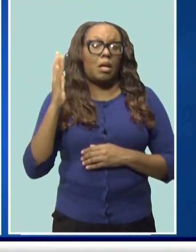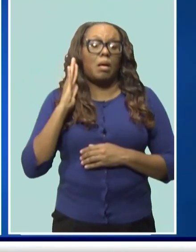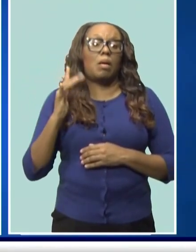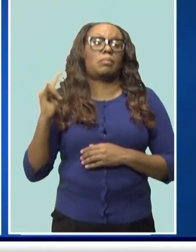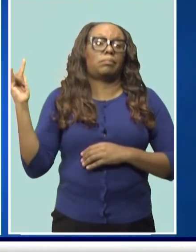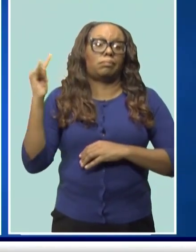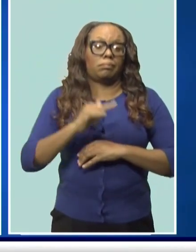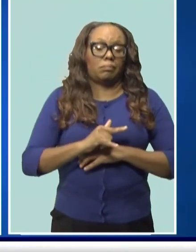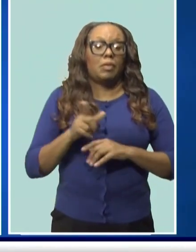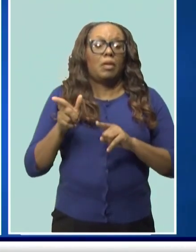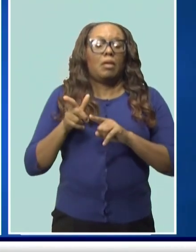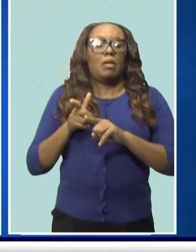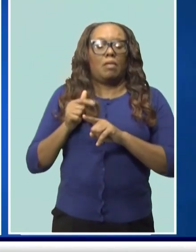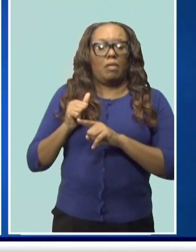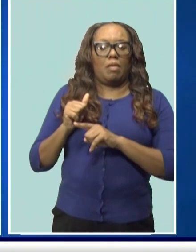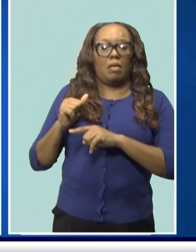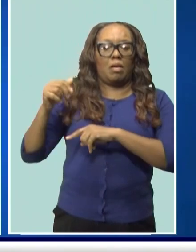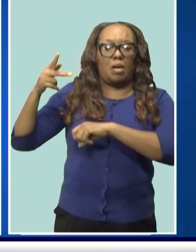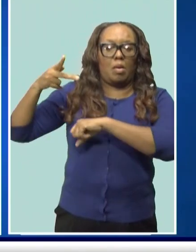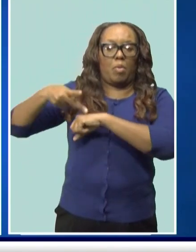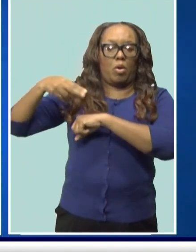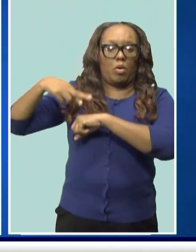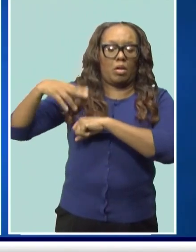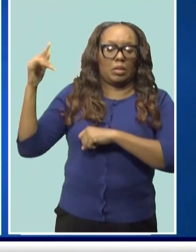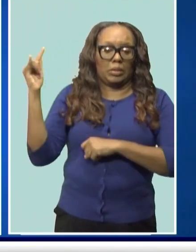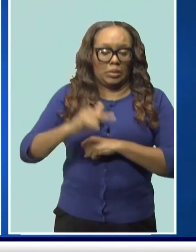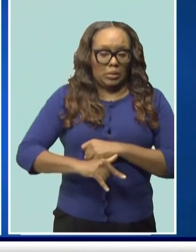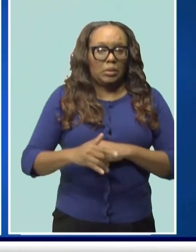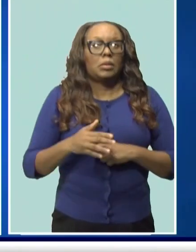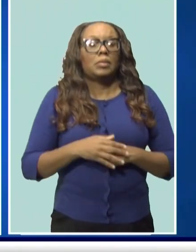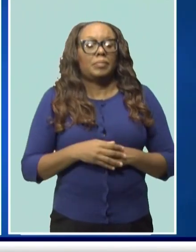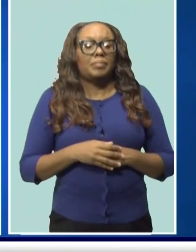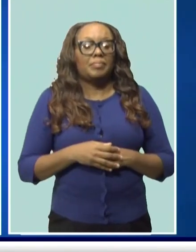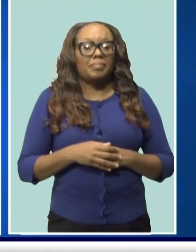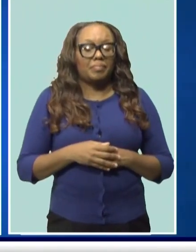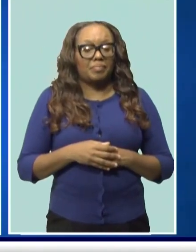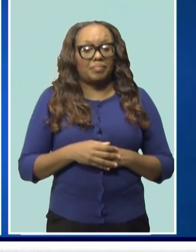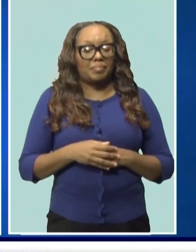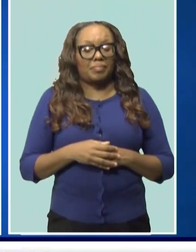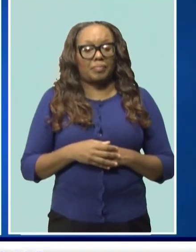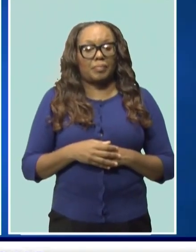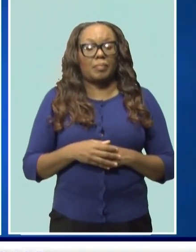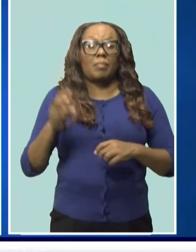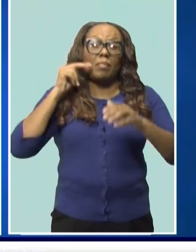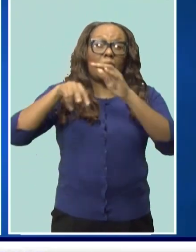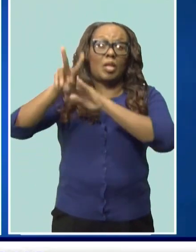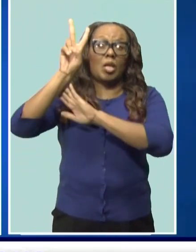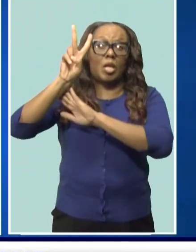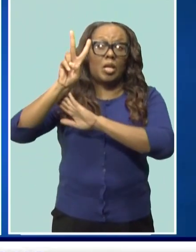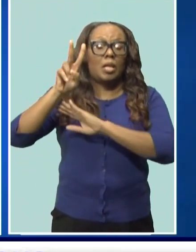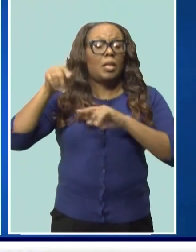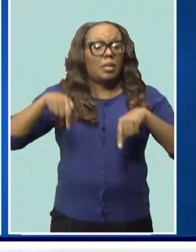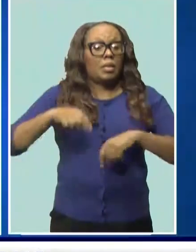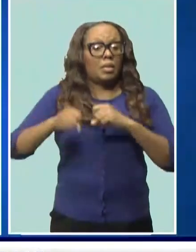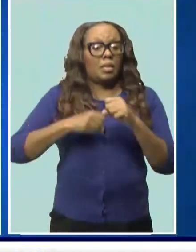additional 3,302 seats a month from this US territory. We're projected to end 2024